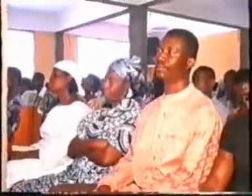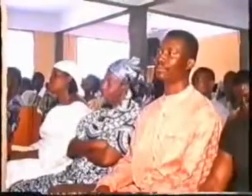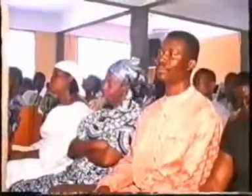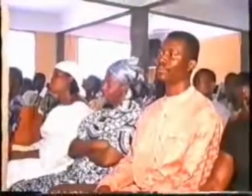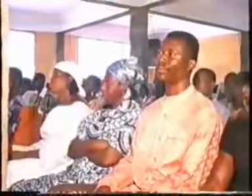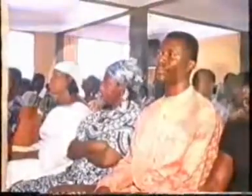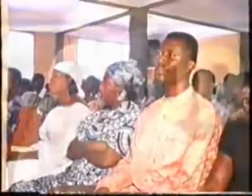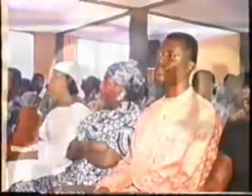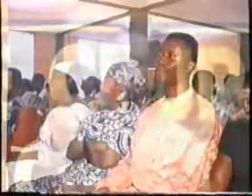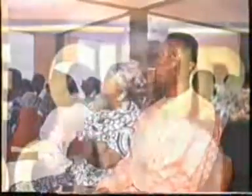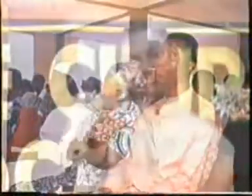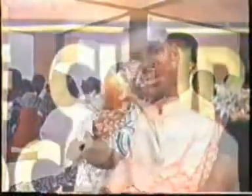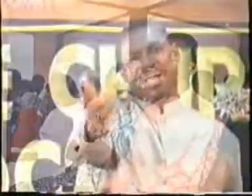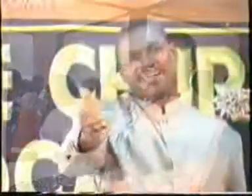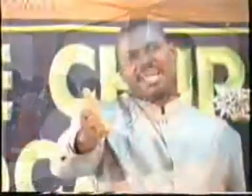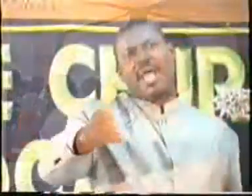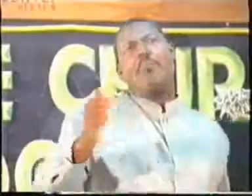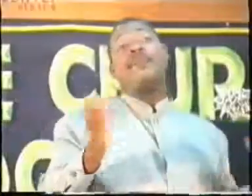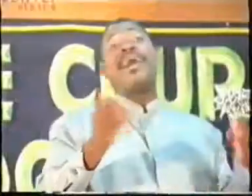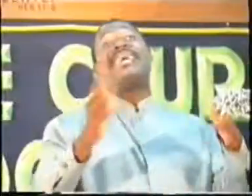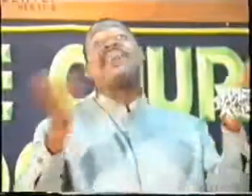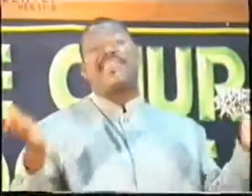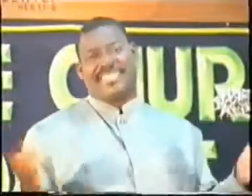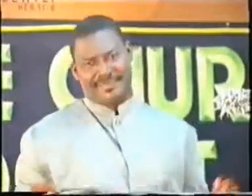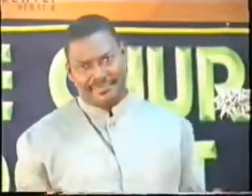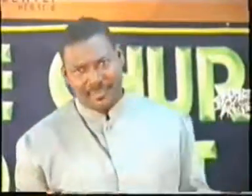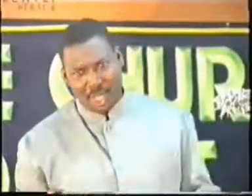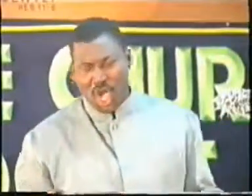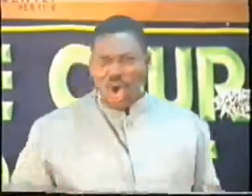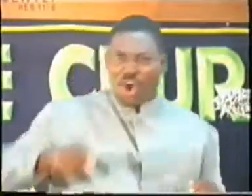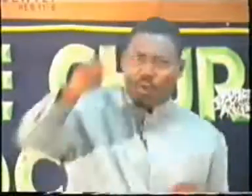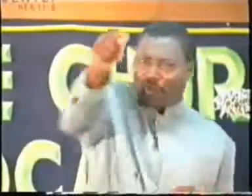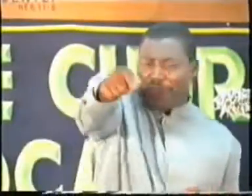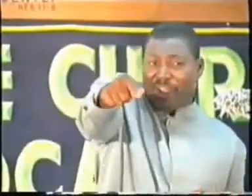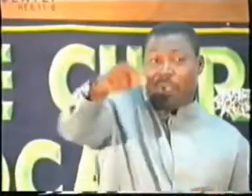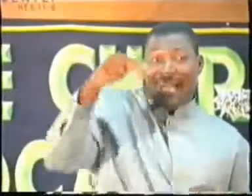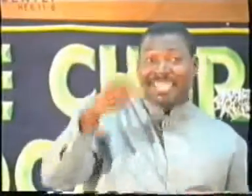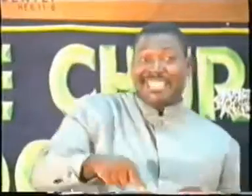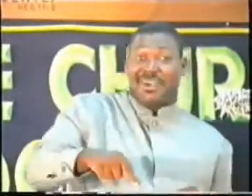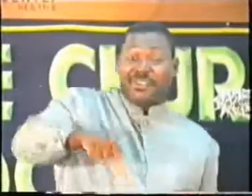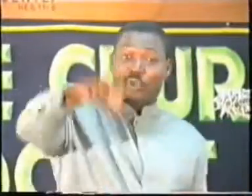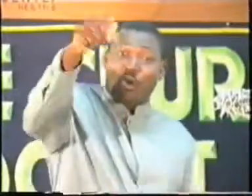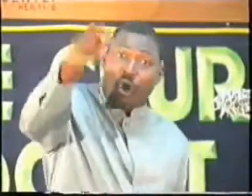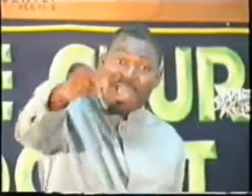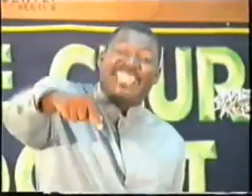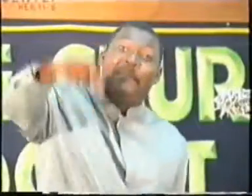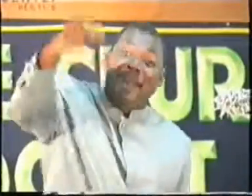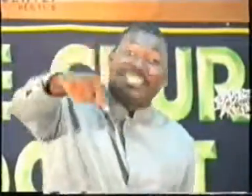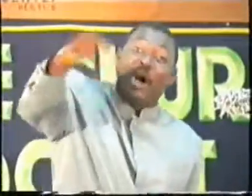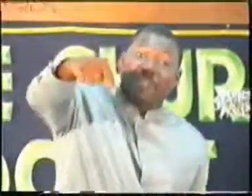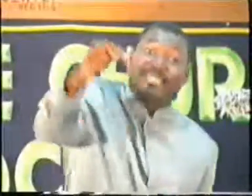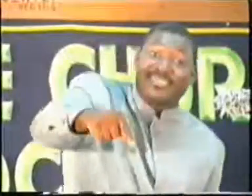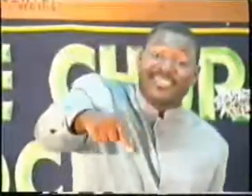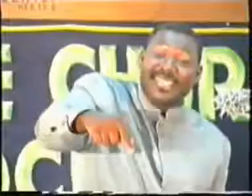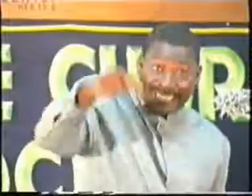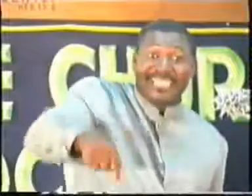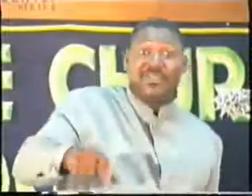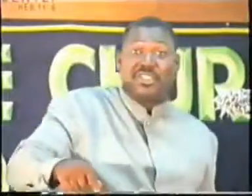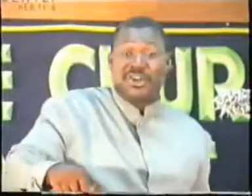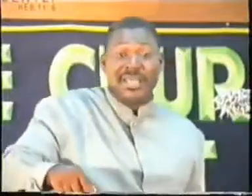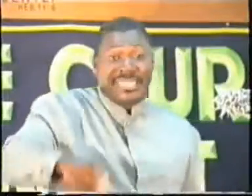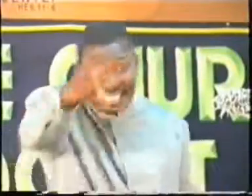hospital na deɛ woyare a ɔsɔfoɔ ka kyerɛ wɔ sɛ bɔmpa yɛ no ayɛ fasting ɔno ɔsɔfoɔ no wɔka saa kyerɛ wɔ no nso kɔhwɛ the best hospitals